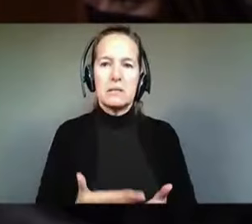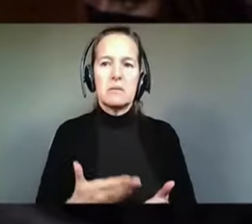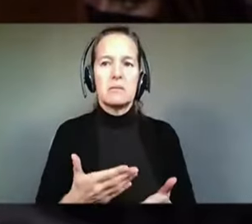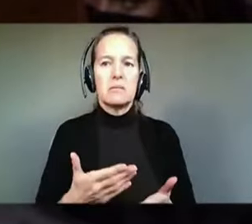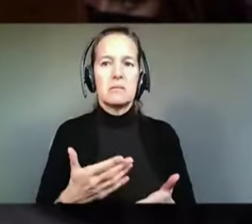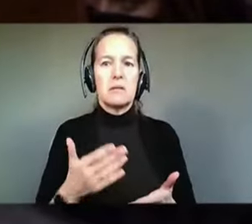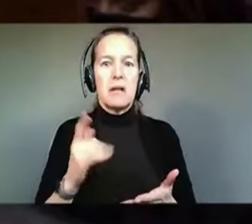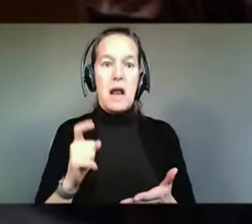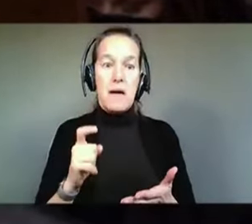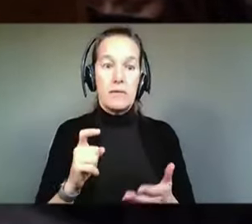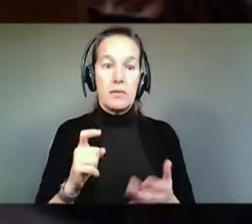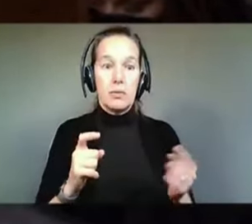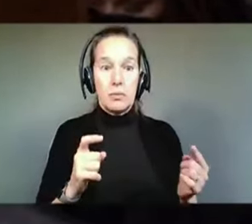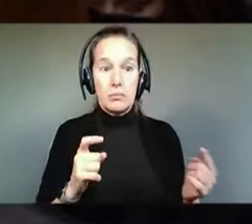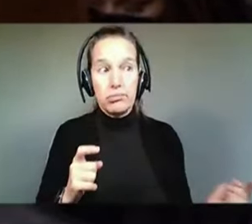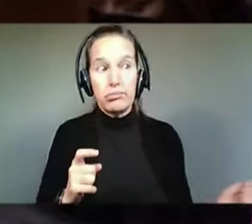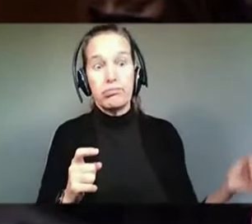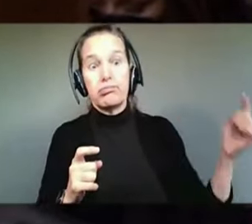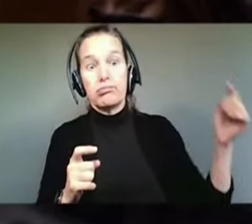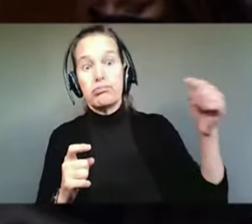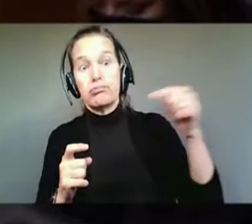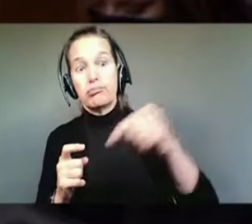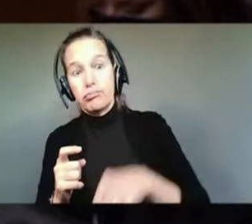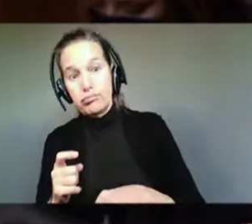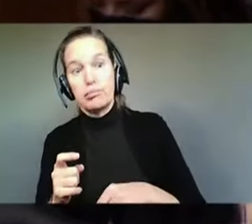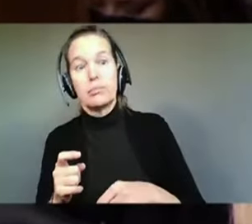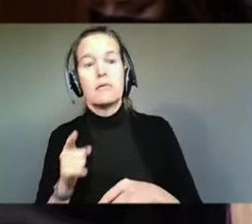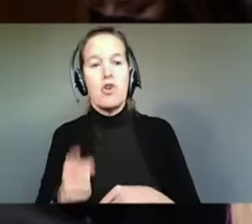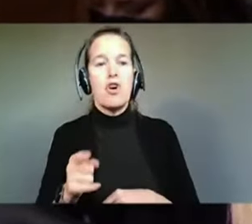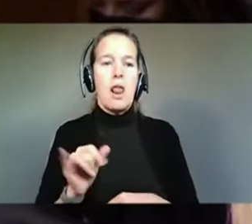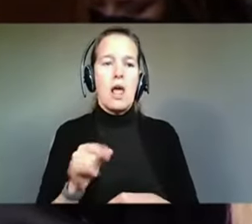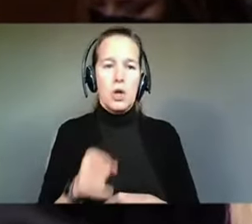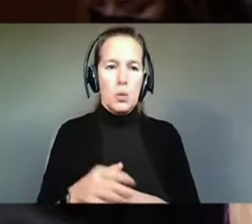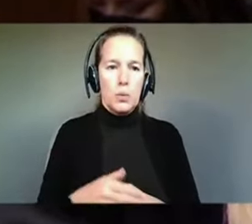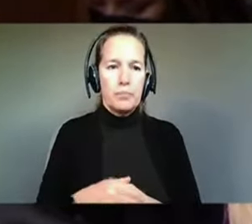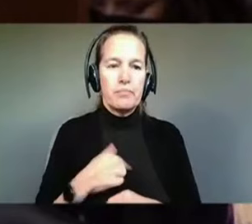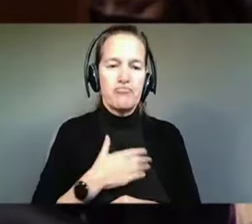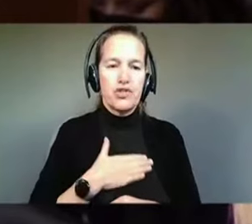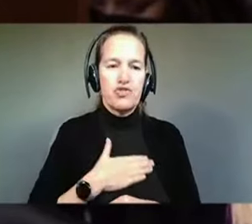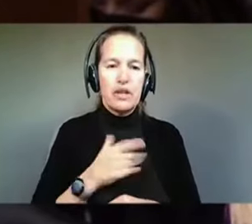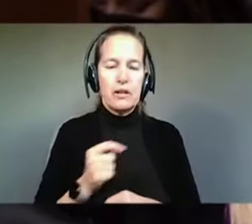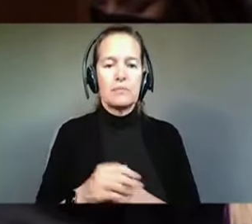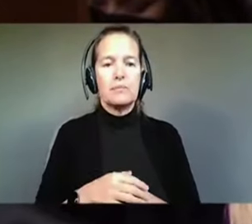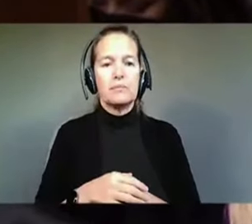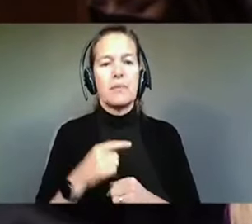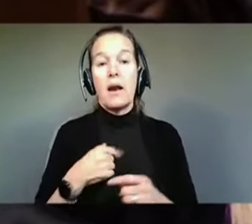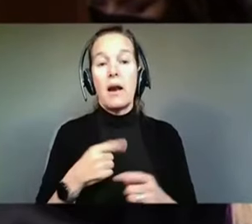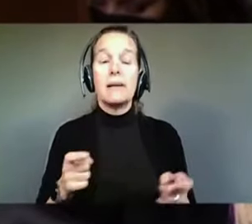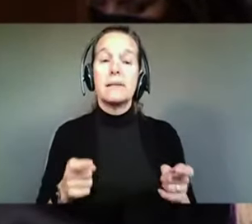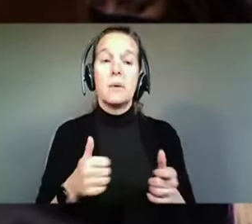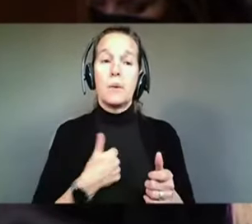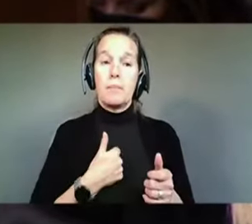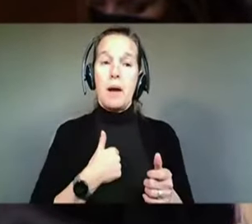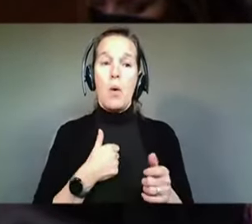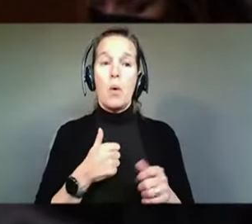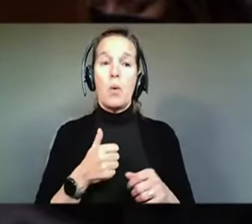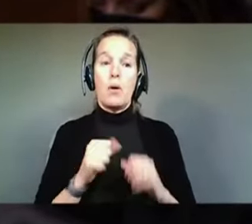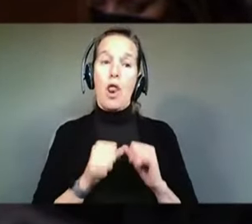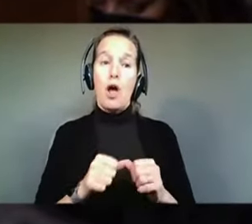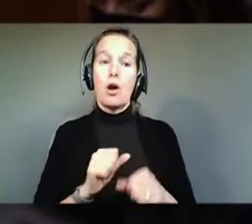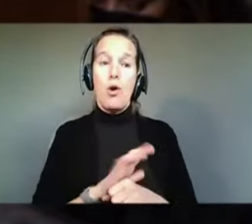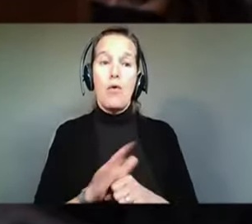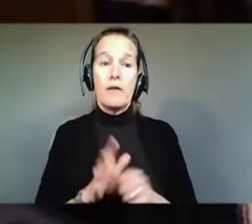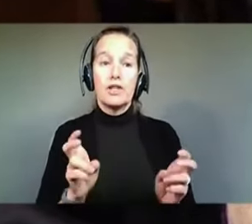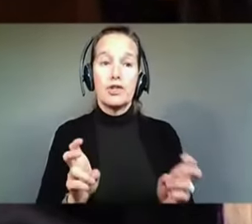over the mountain the way you've had to be here, and I really appreciate it. And I've been dealing with my own long COVID issue for almost 4 years.